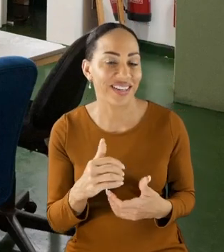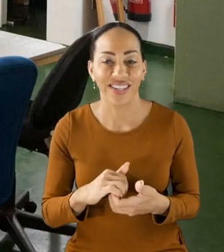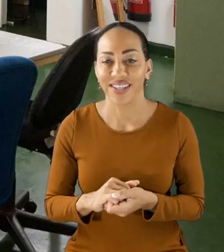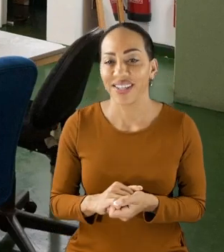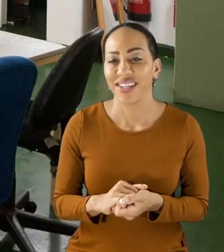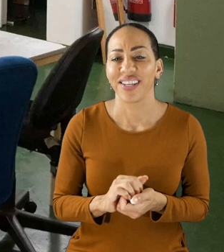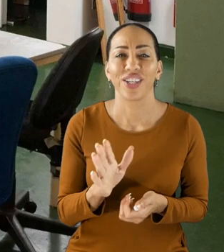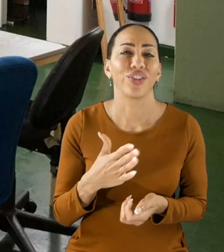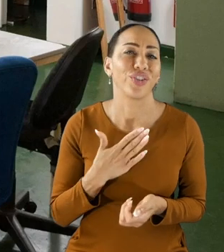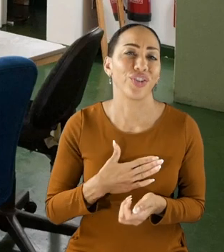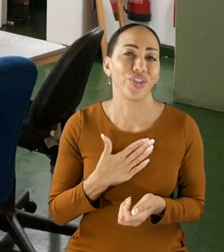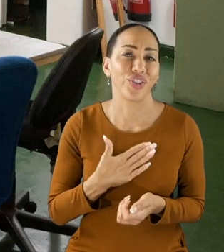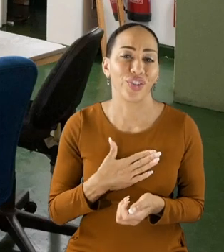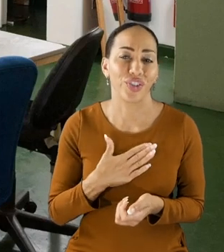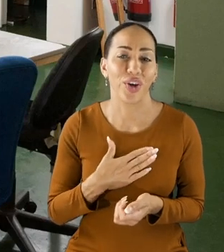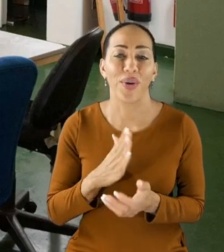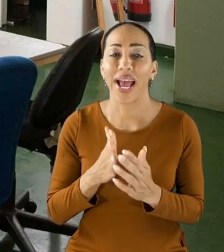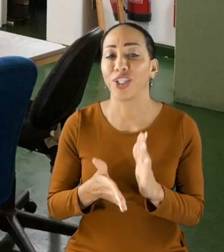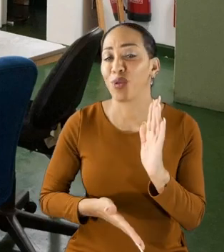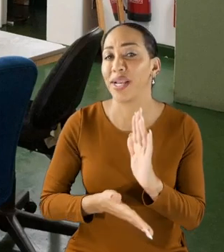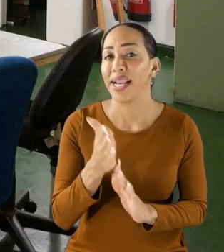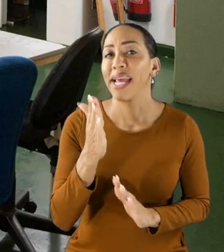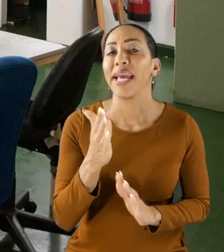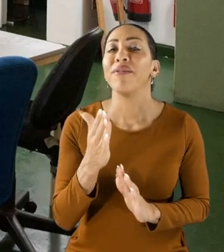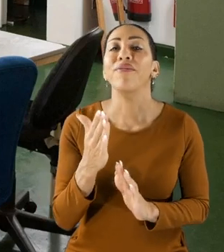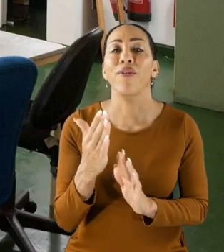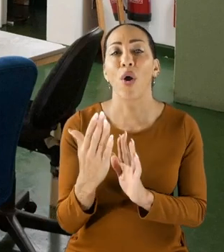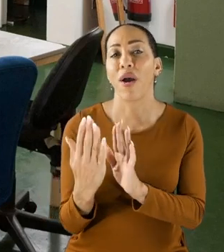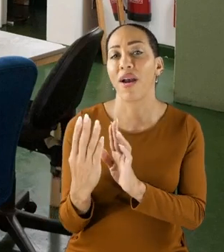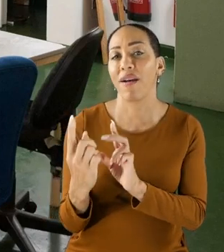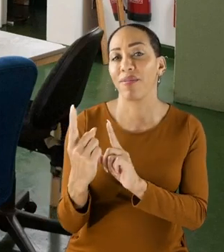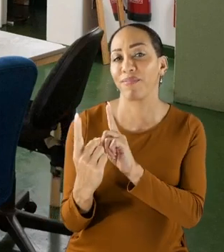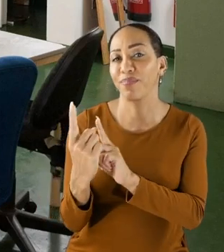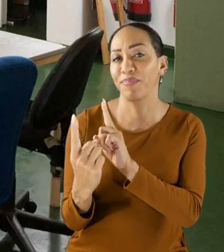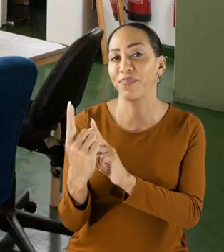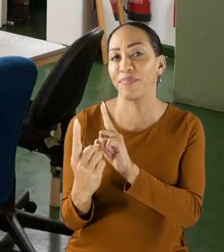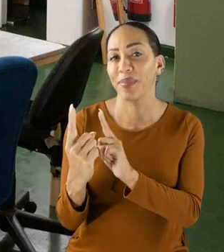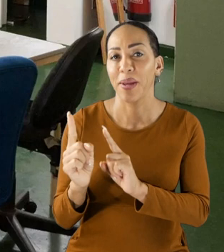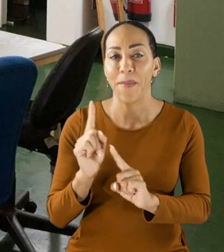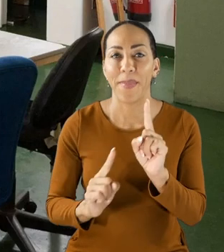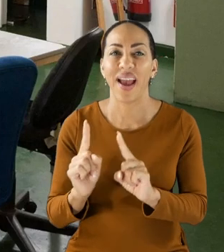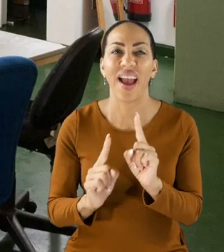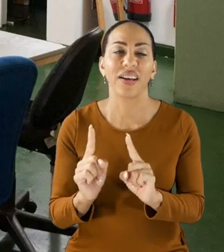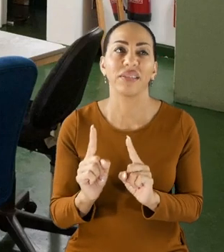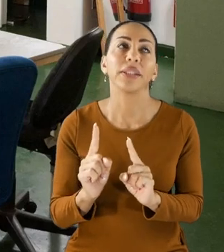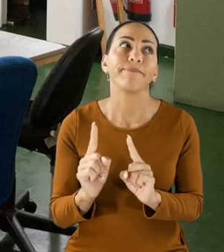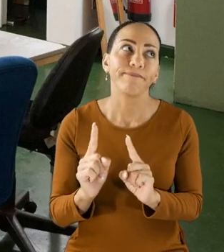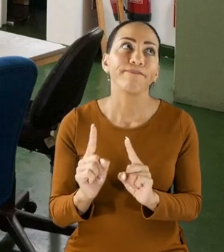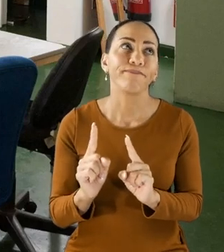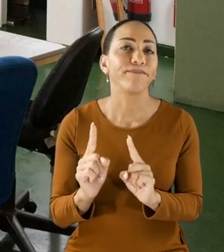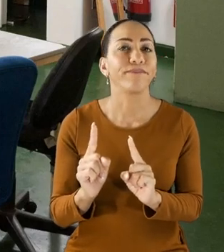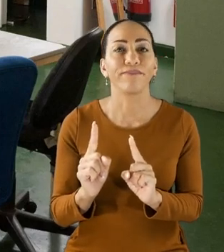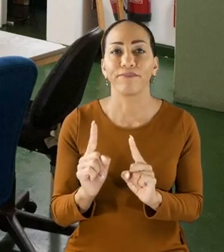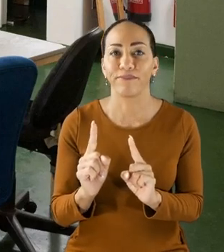now hear you. Wonderful. Yeah, sorry. So, I had to leave for an in-person meeting straight after this. And when I realised that there was a chance that this